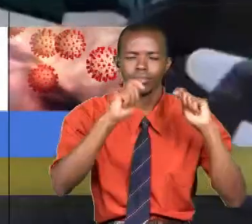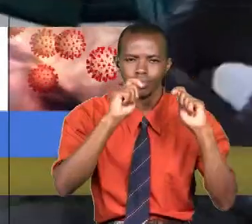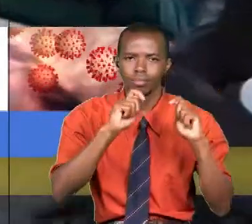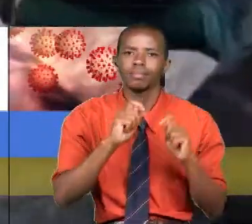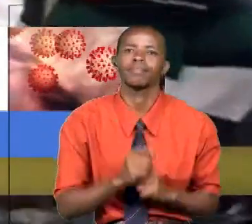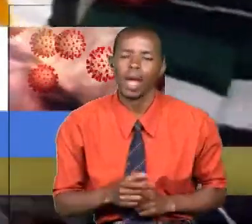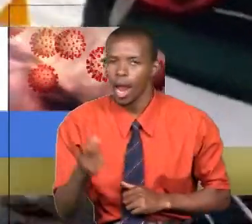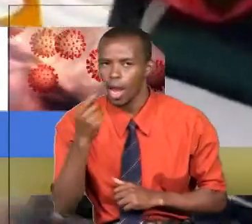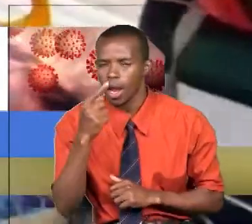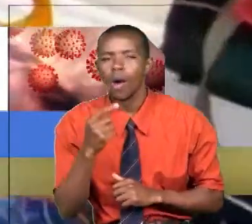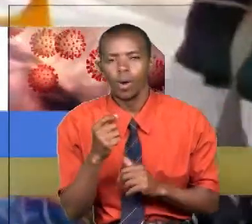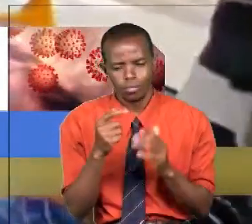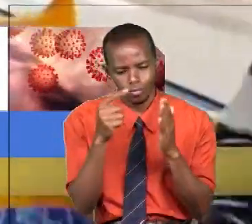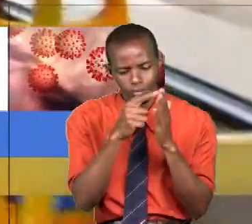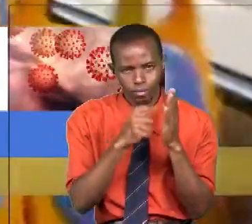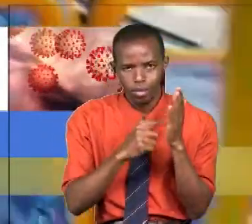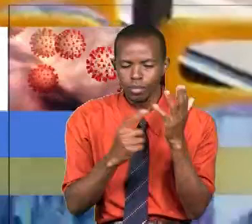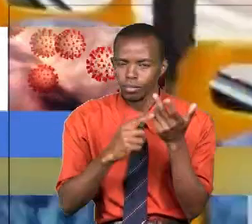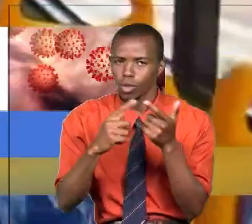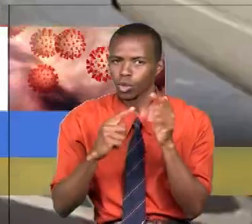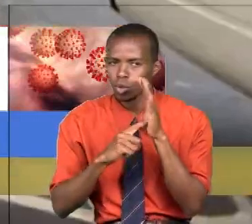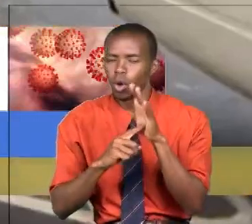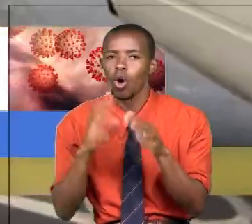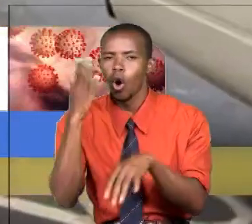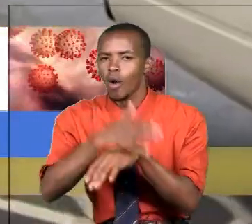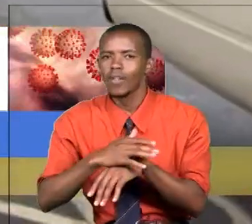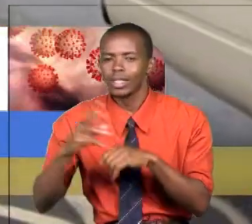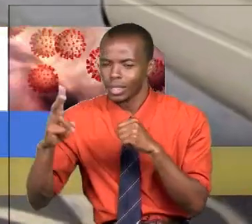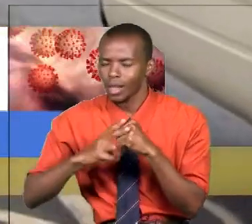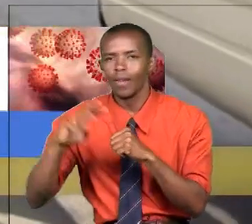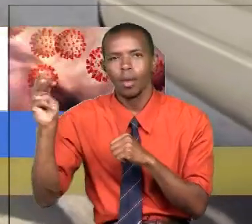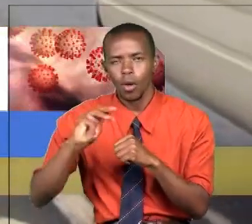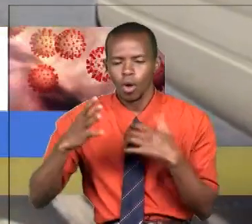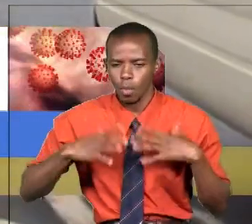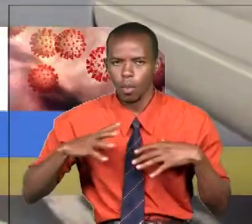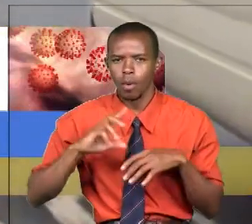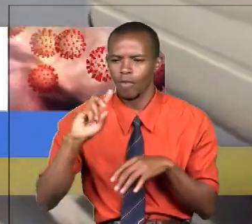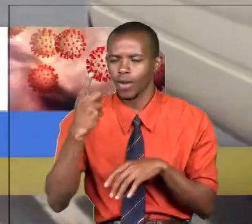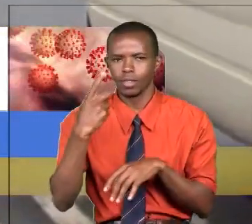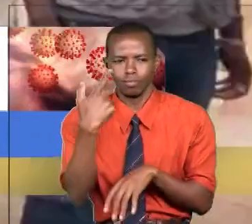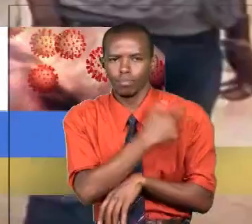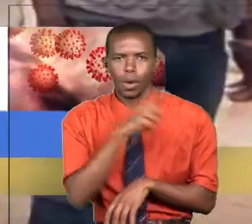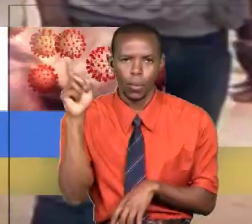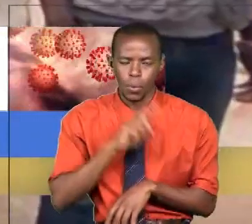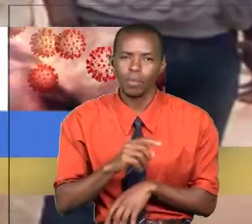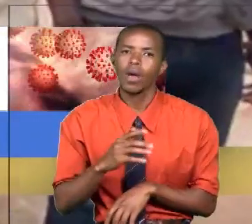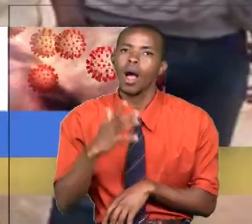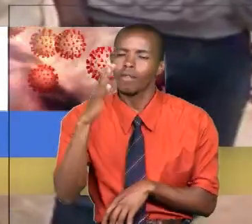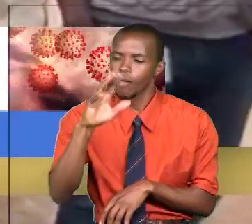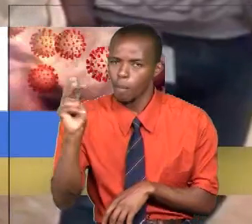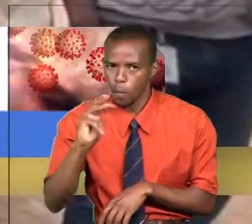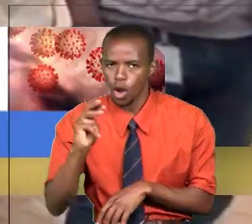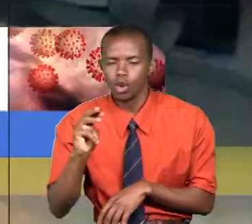Council data on December 19th shows that over 7 million are vaccinated with the first dose, while about 5 million have two shots